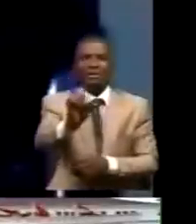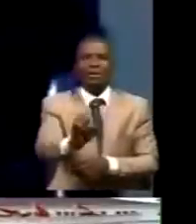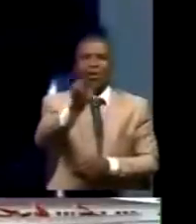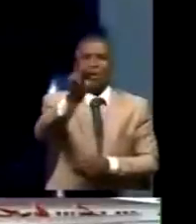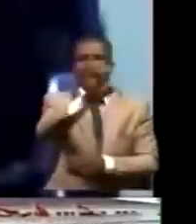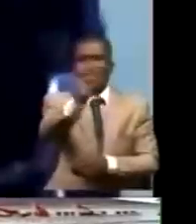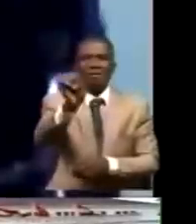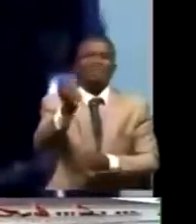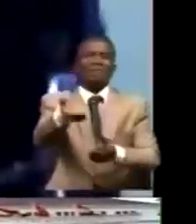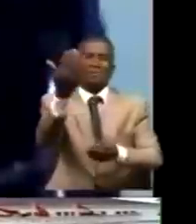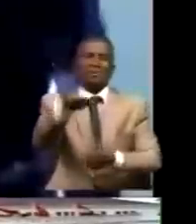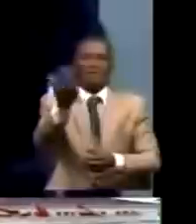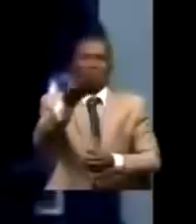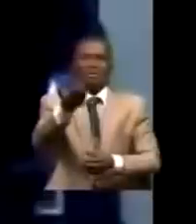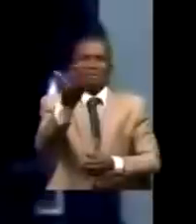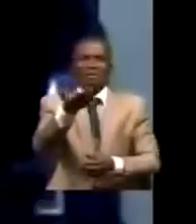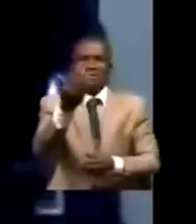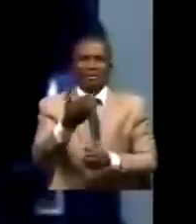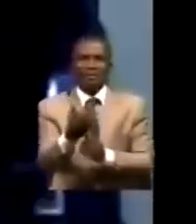Upper East. Mm-hmm.